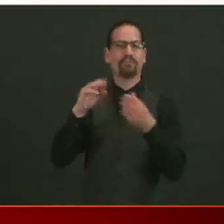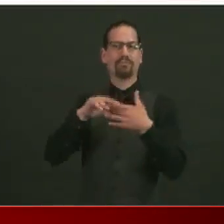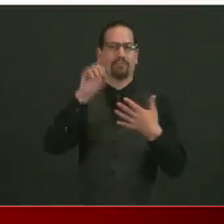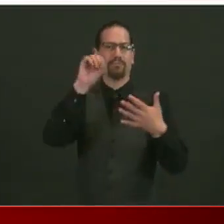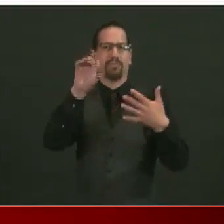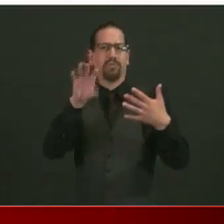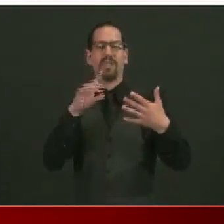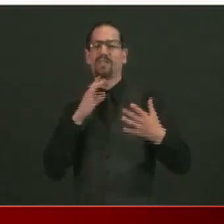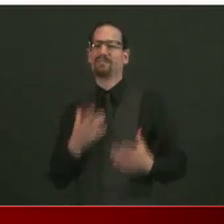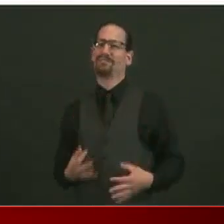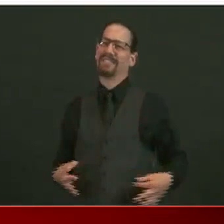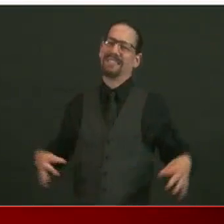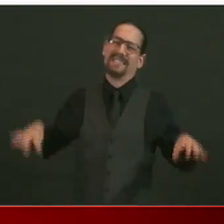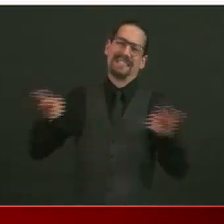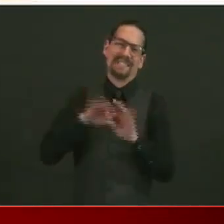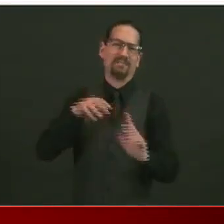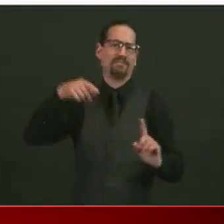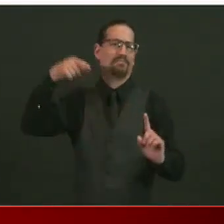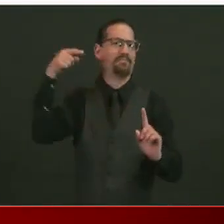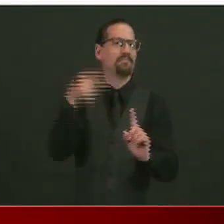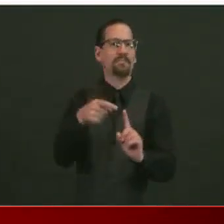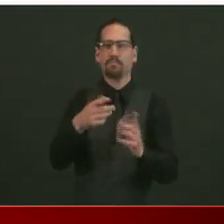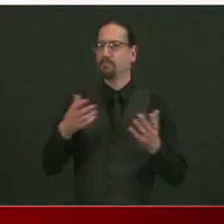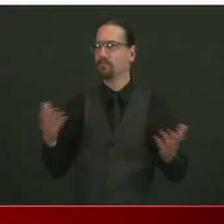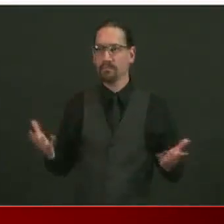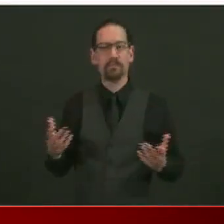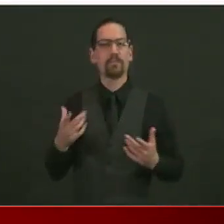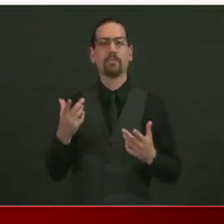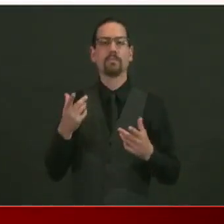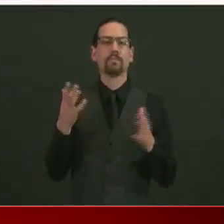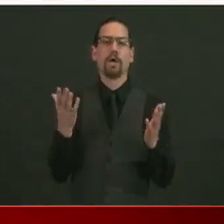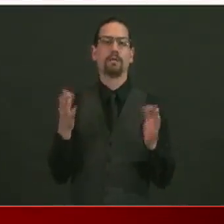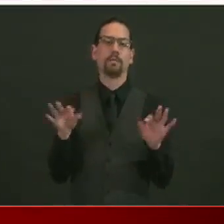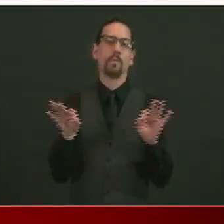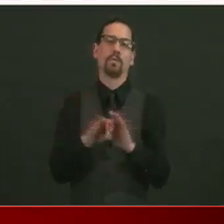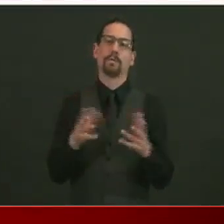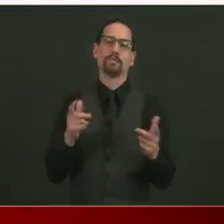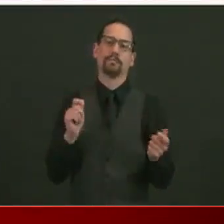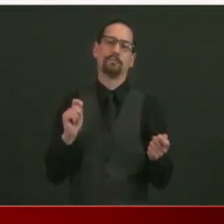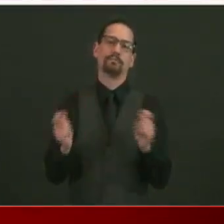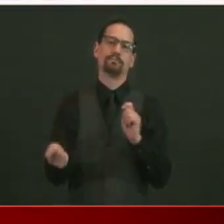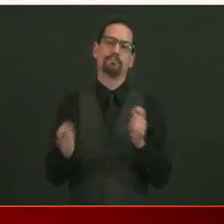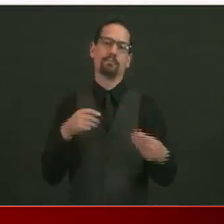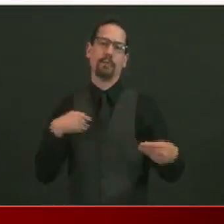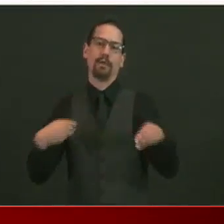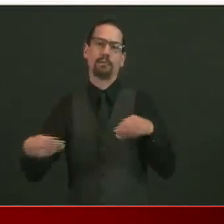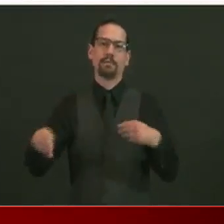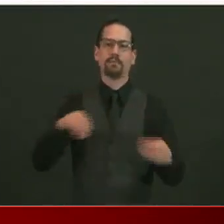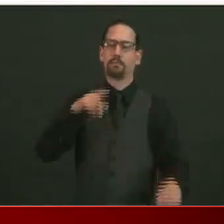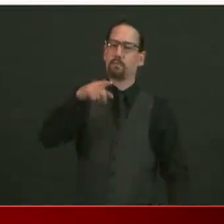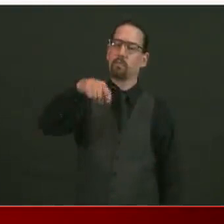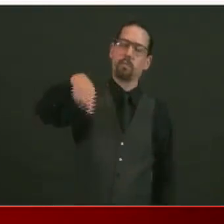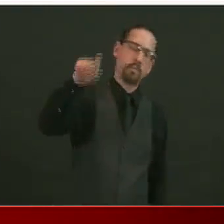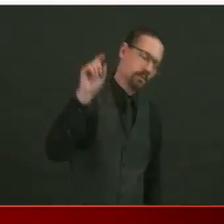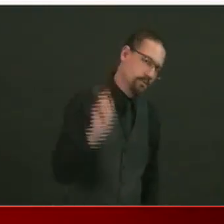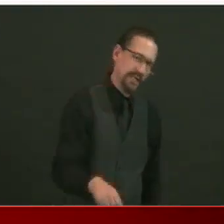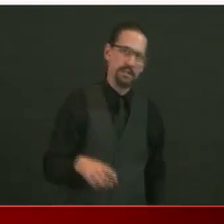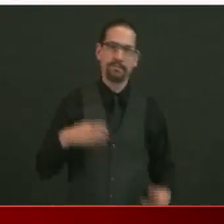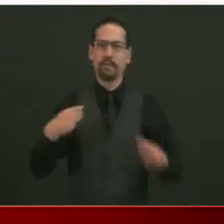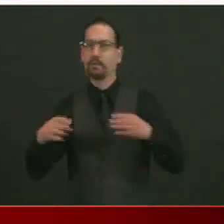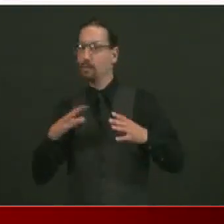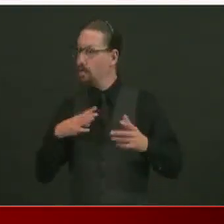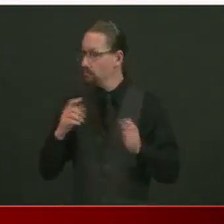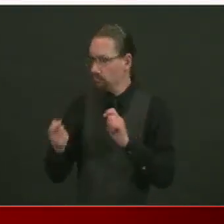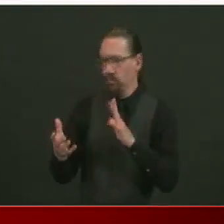to hold on to things, flexibility is the name of the game. Right? We're putting all this out, but that's why we have a range